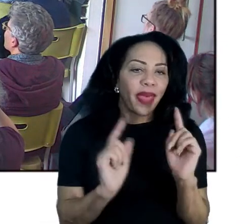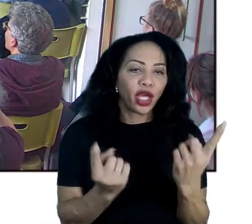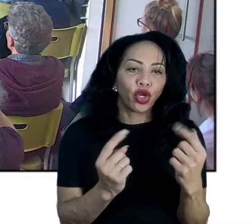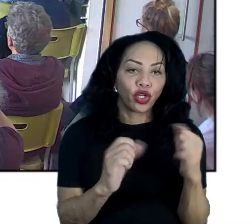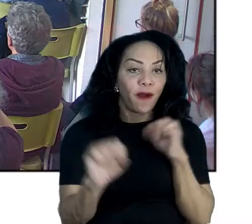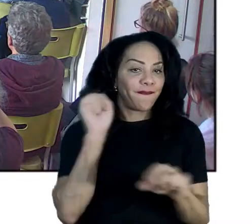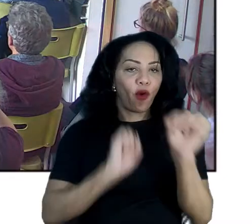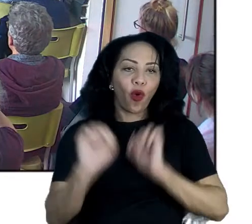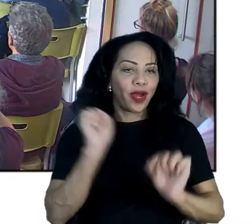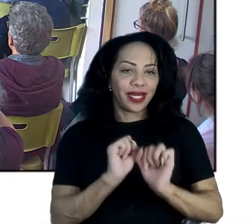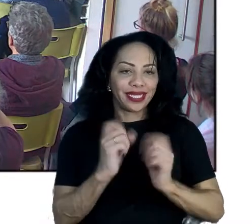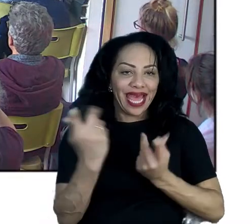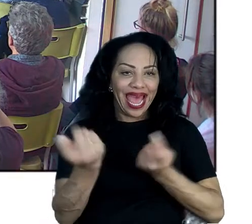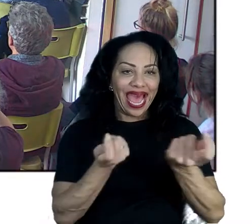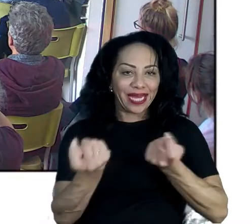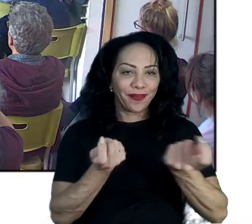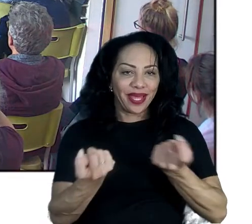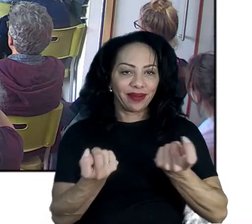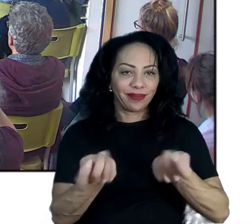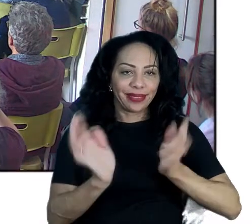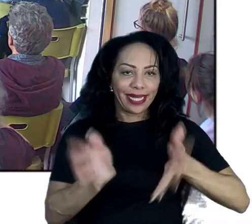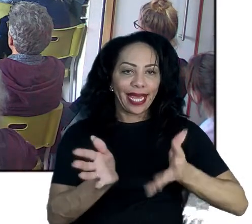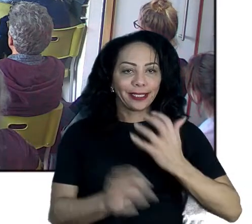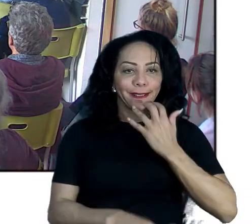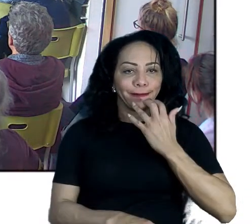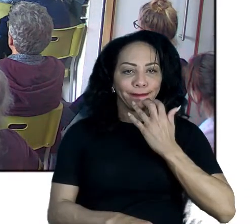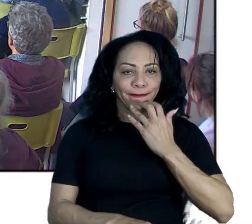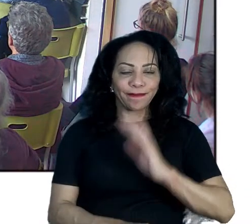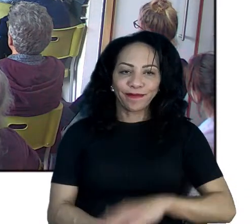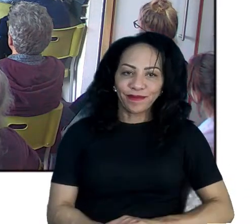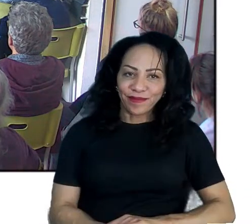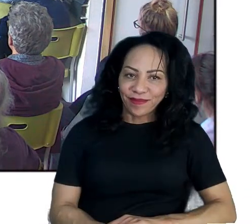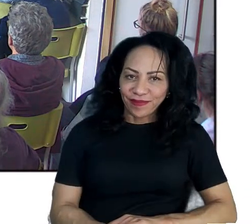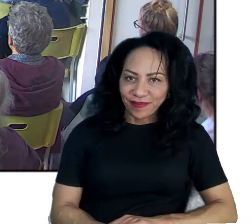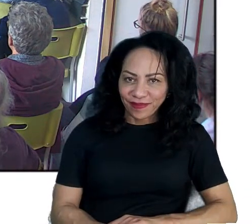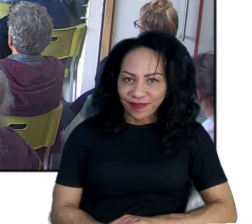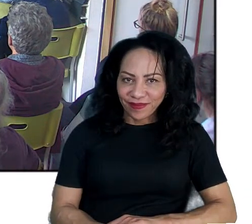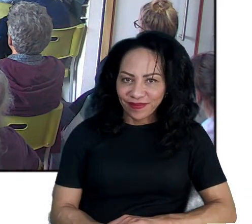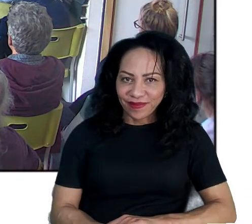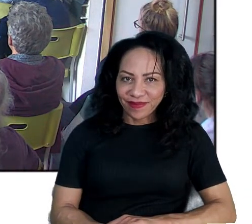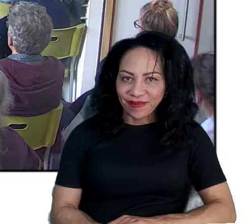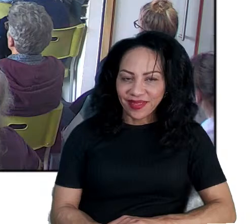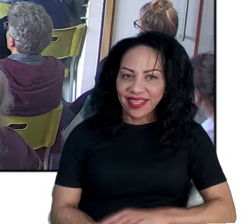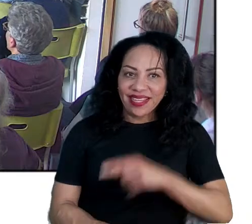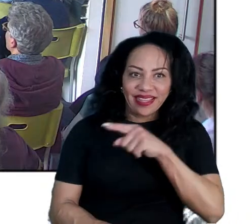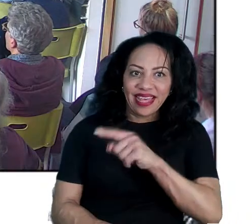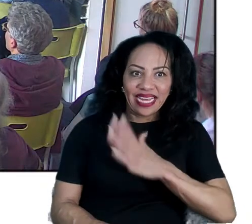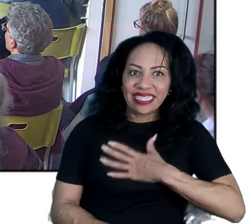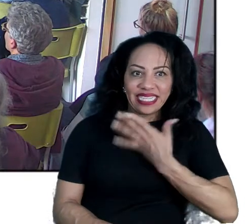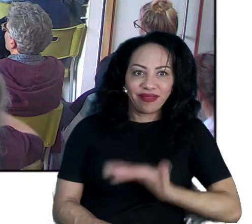and I'm wondering what we can learn by looking at their reluctant admin.